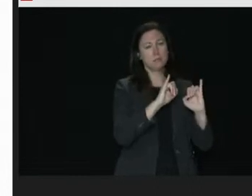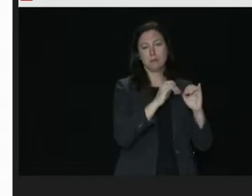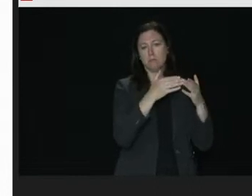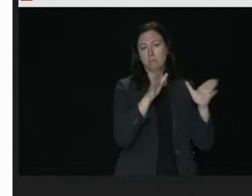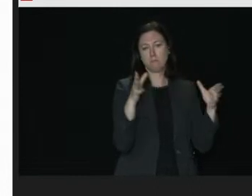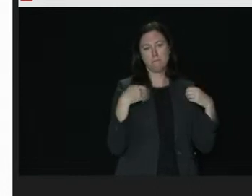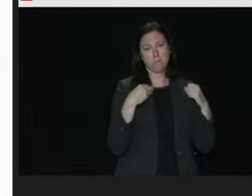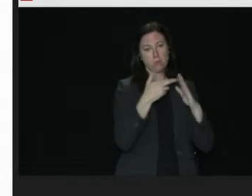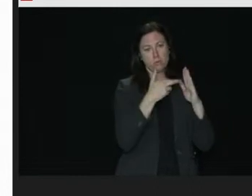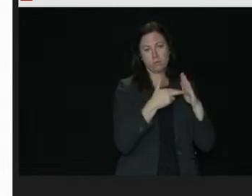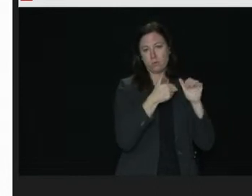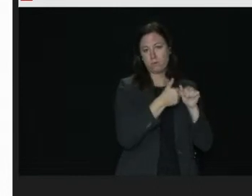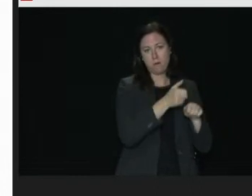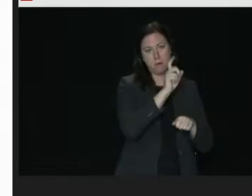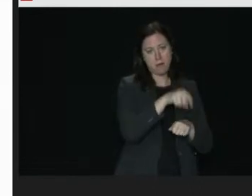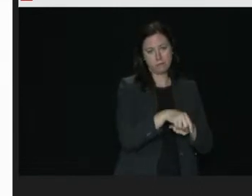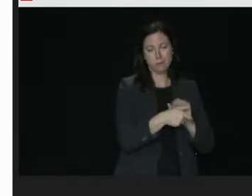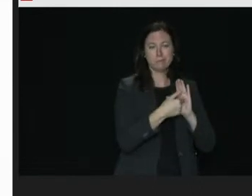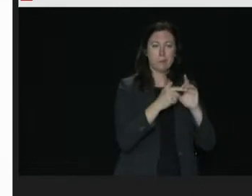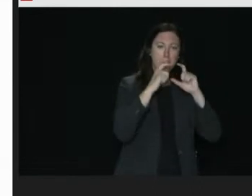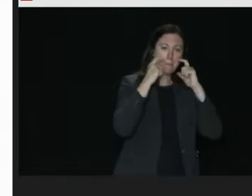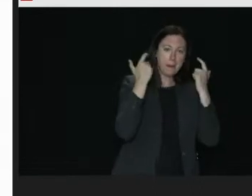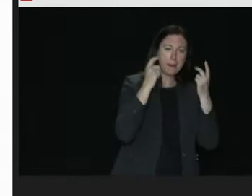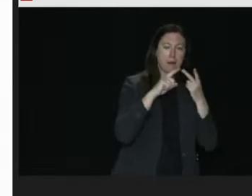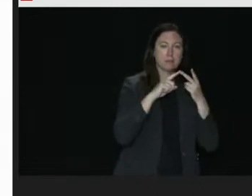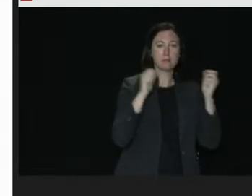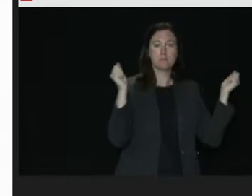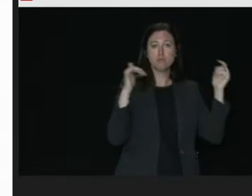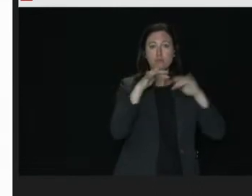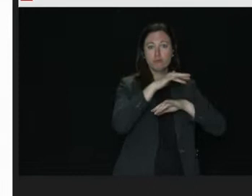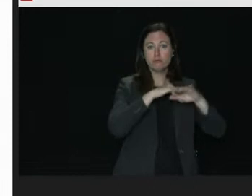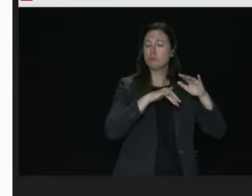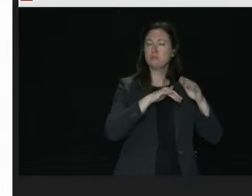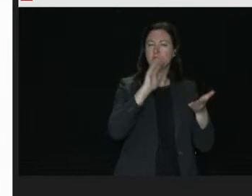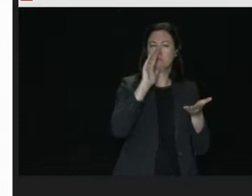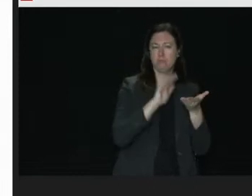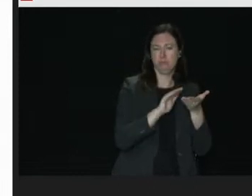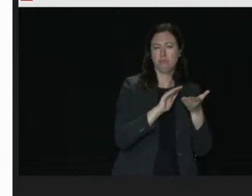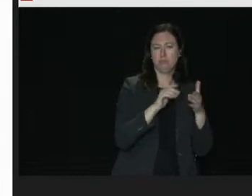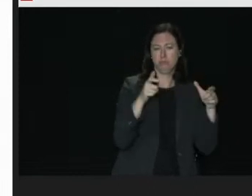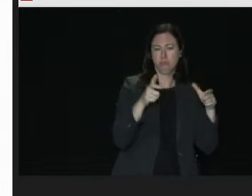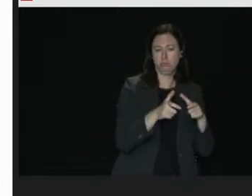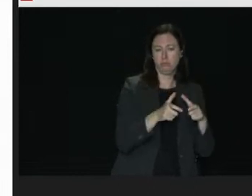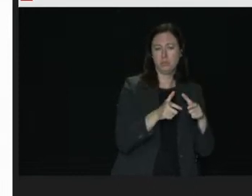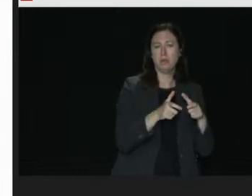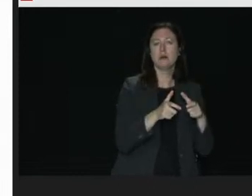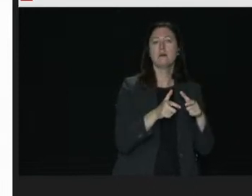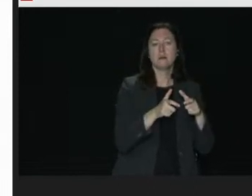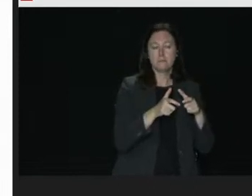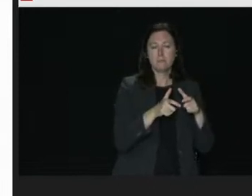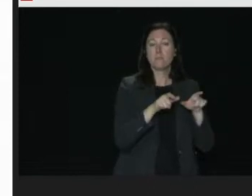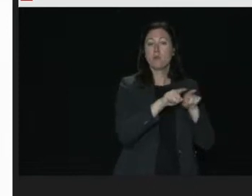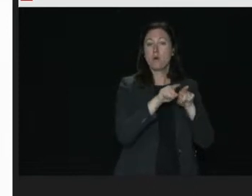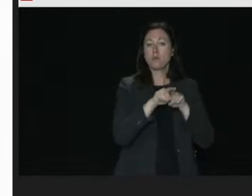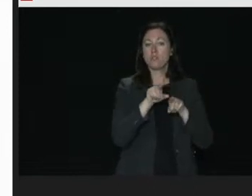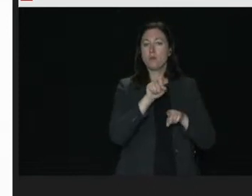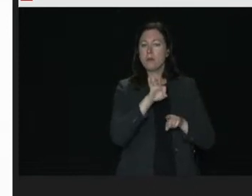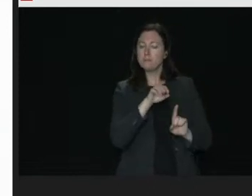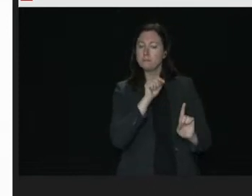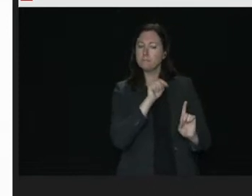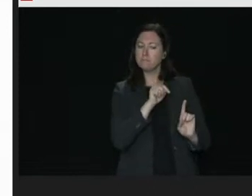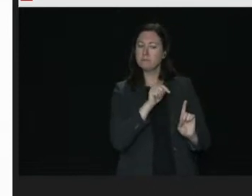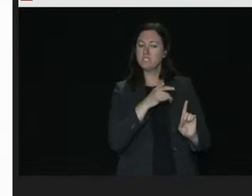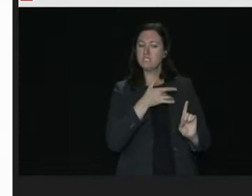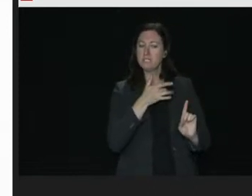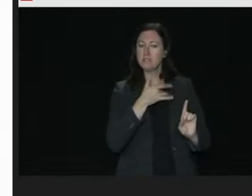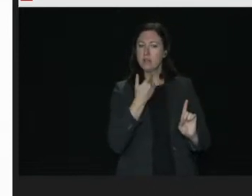precautions, such as masking and limiting gathering sizes, while ensuring a quick response to any